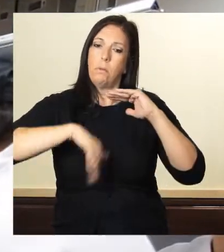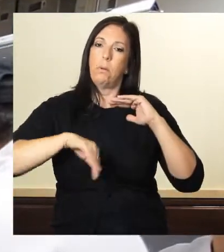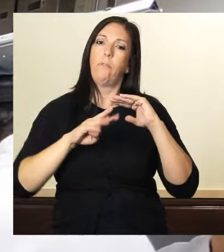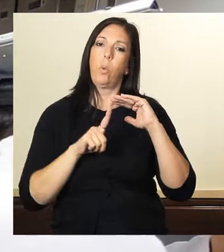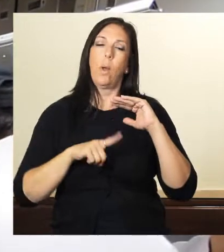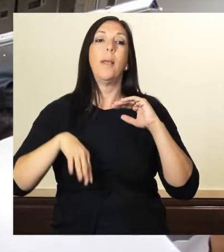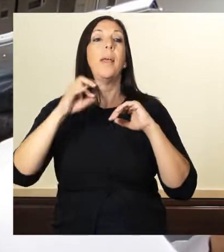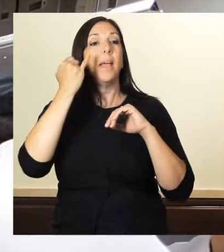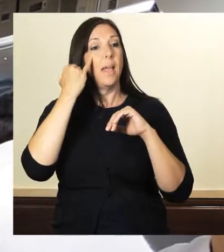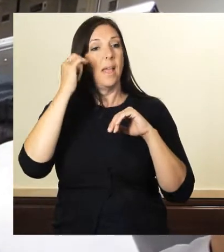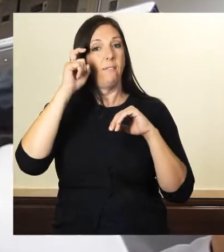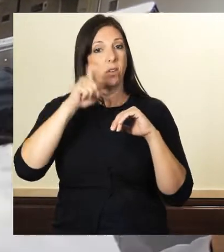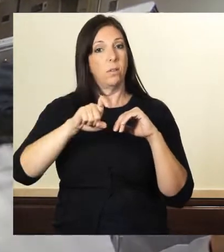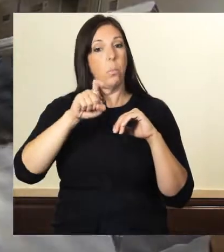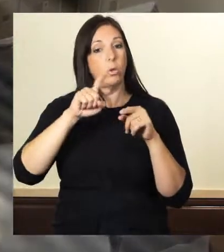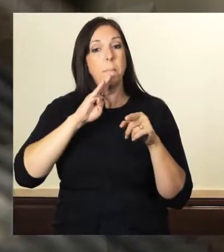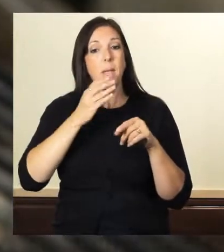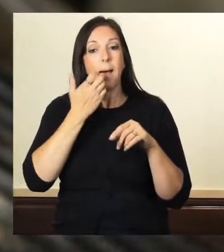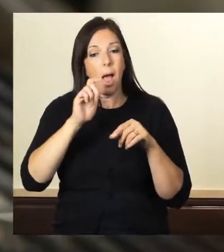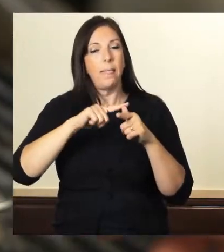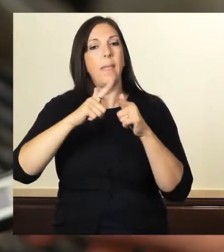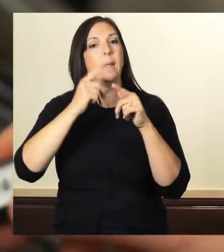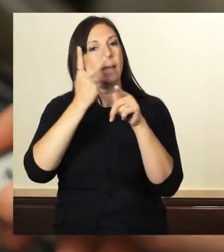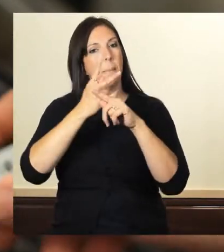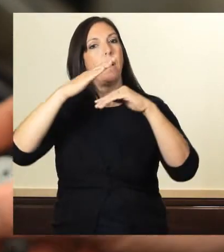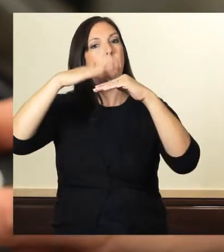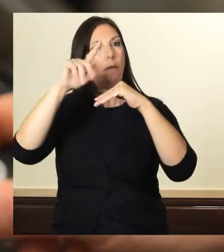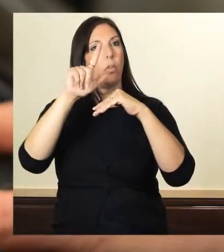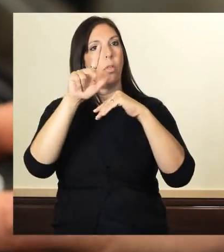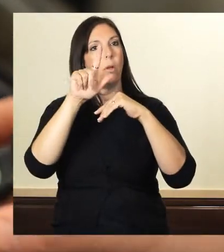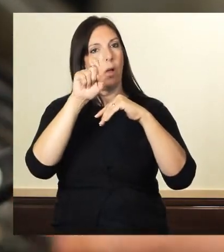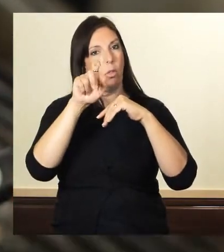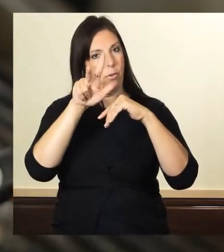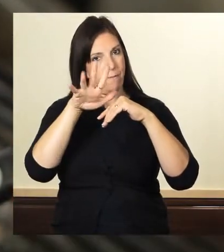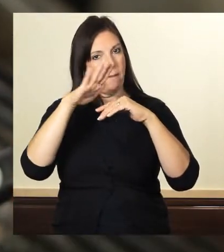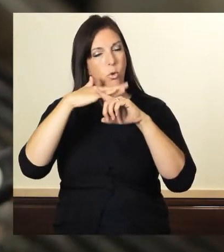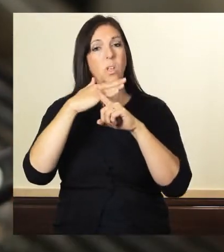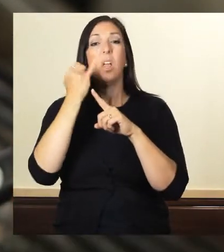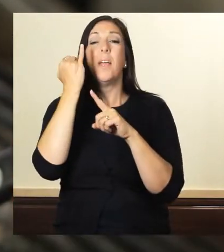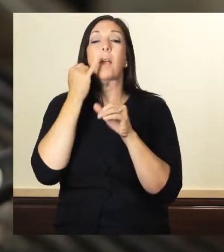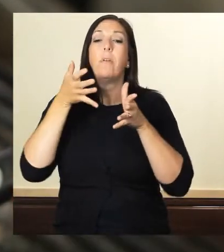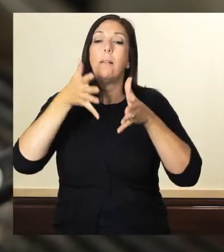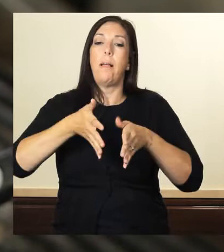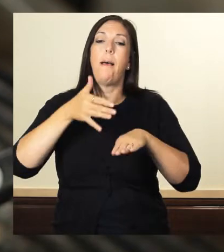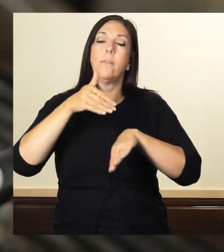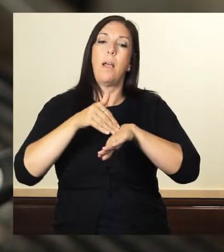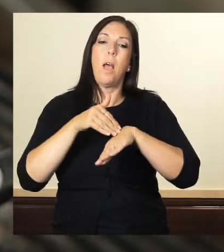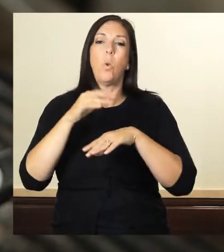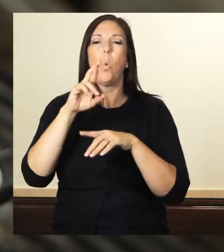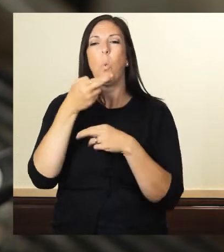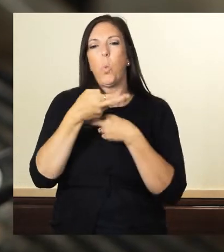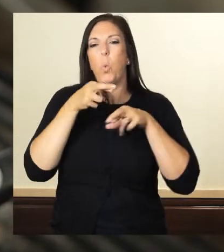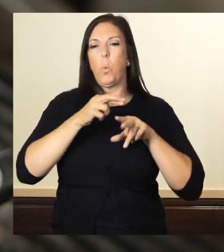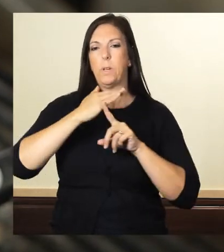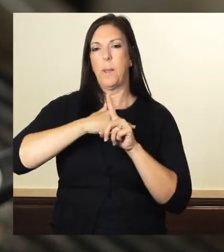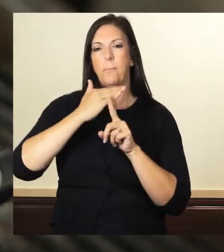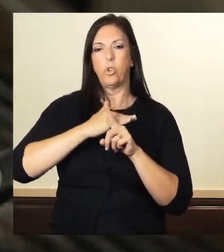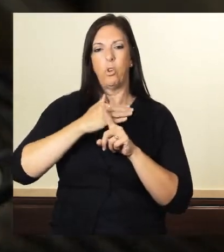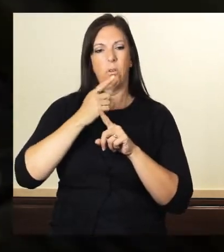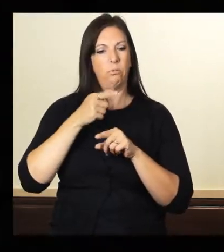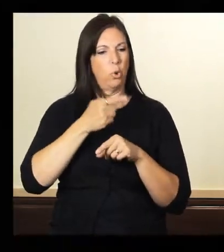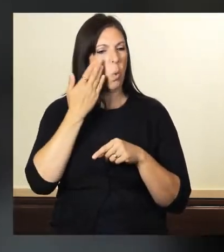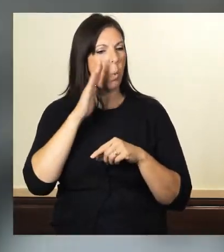room temperature for an unknown amount of time, throw it away. It could be unsafe to eat.